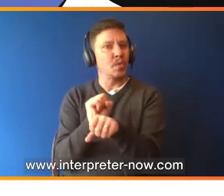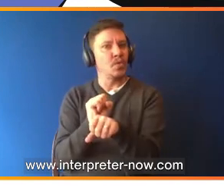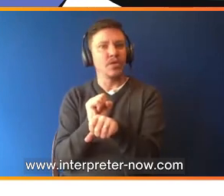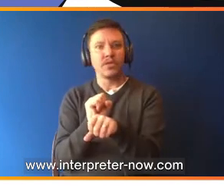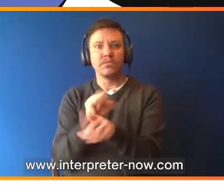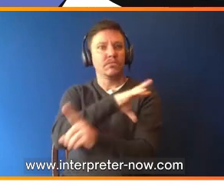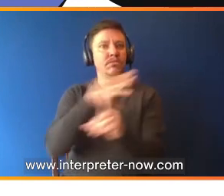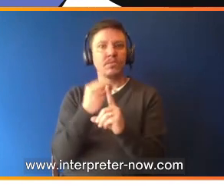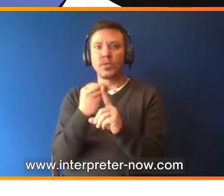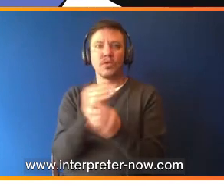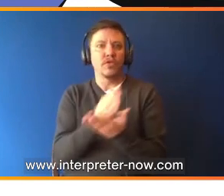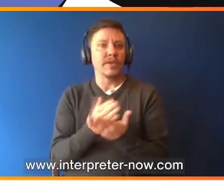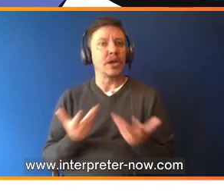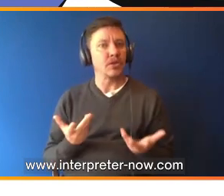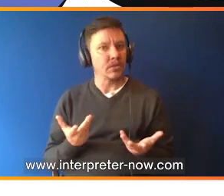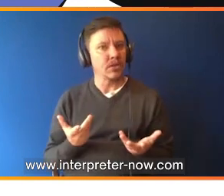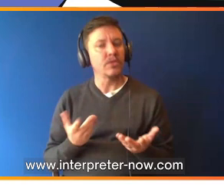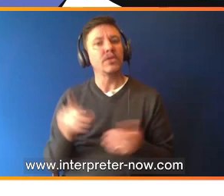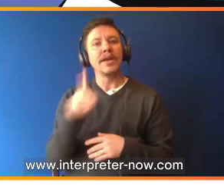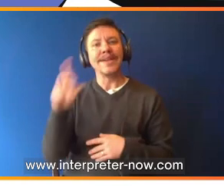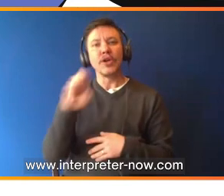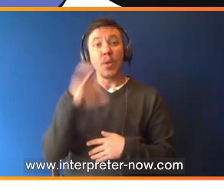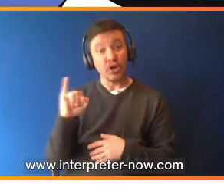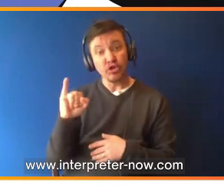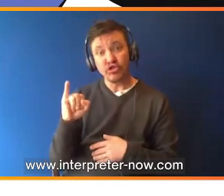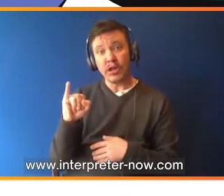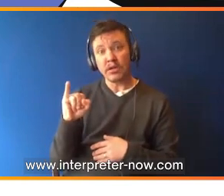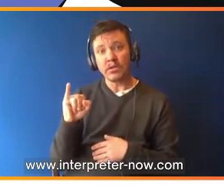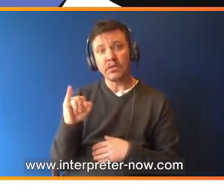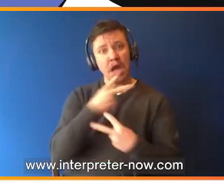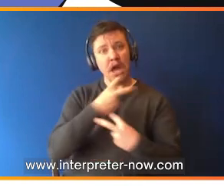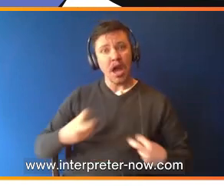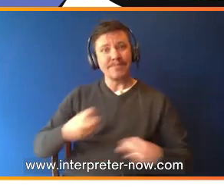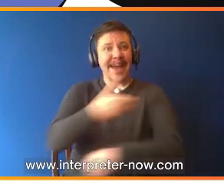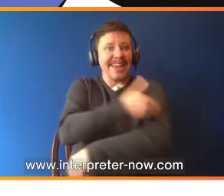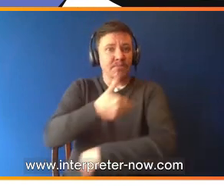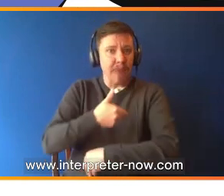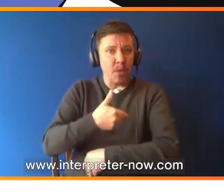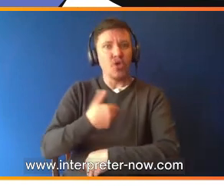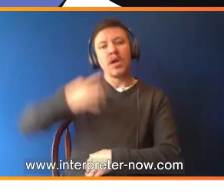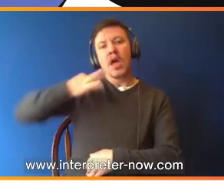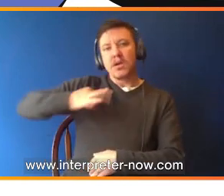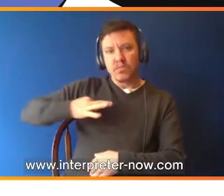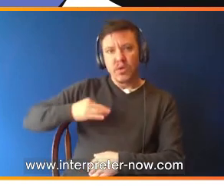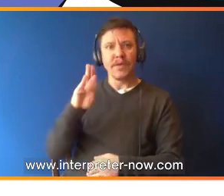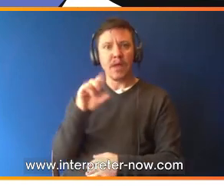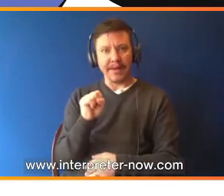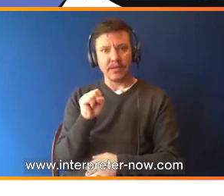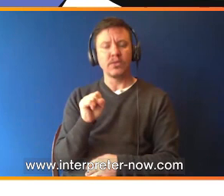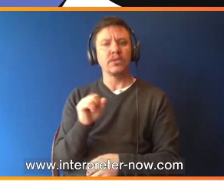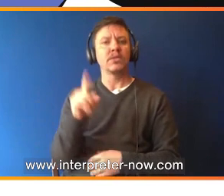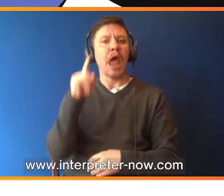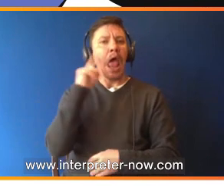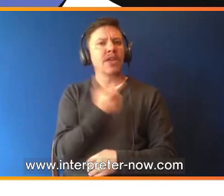what I mean by that, I mean, it's something very similar to the work that we do on the culture side of things. So with diversity, equity, inclusion.